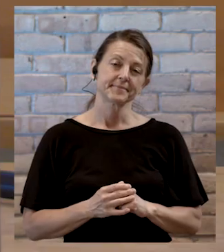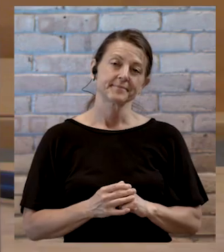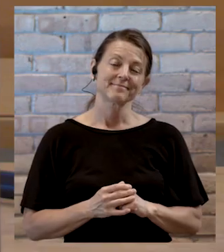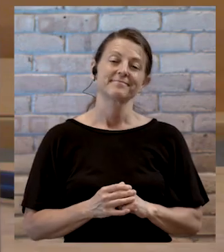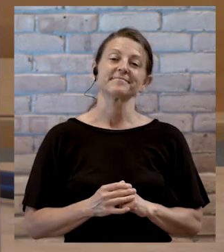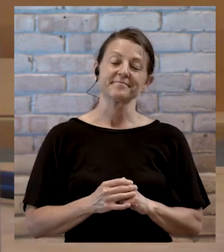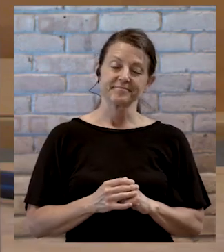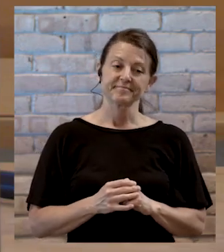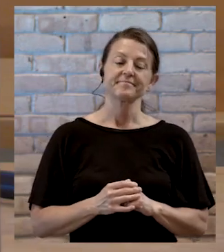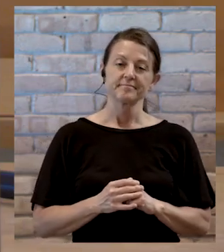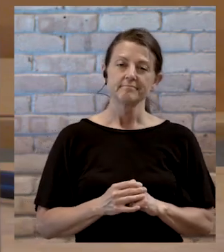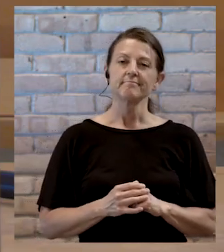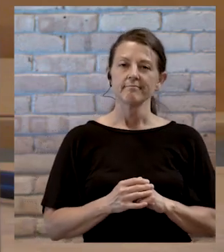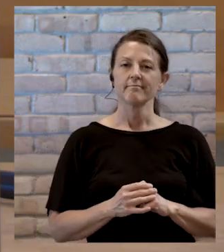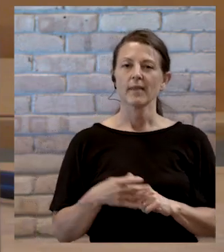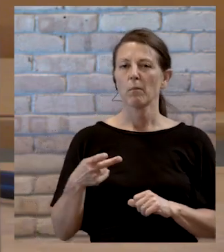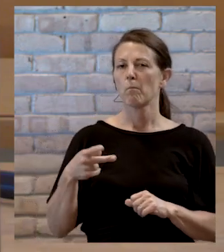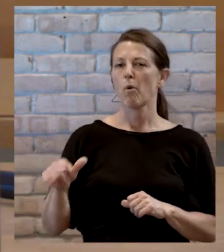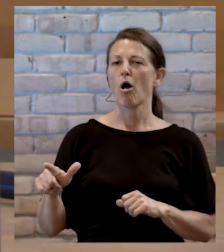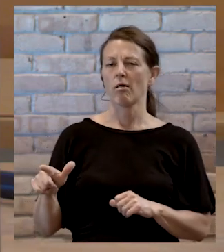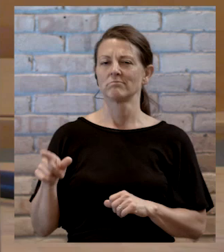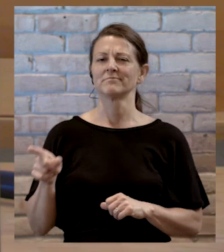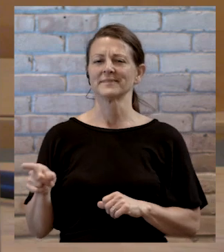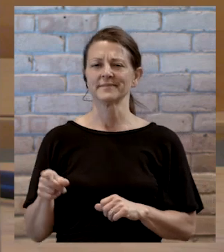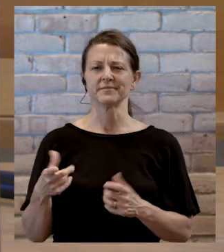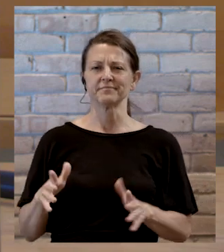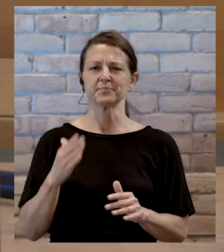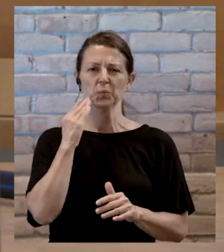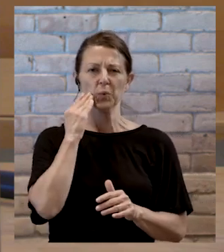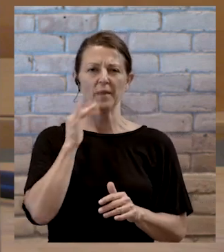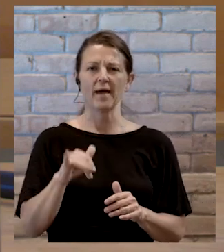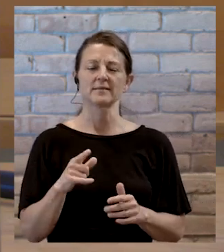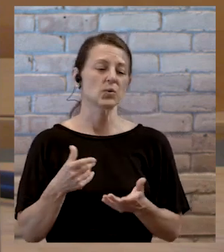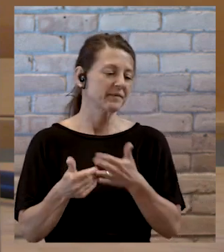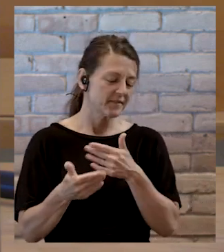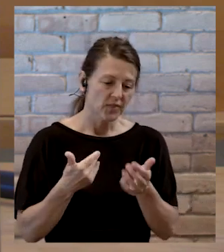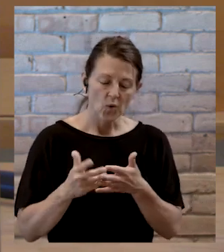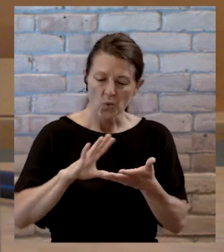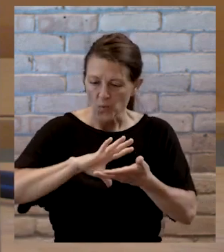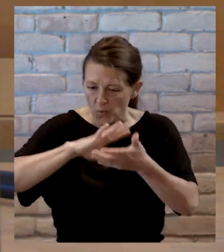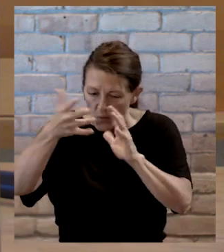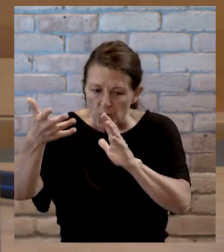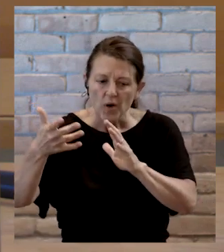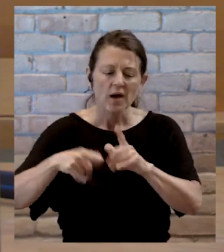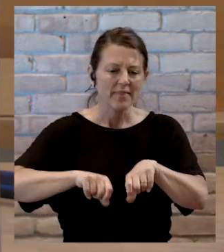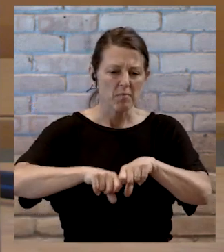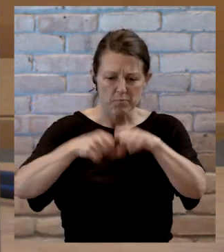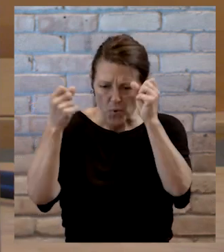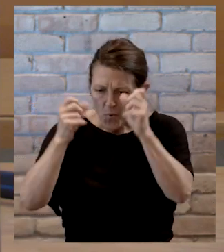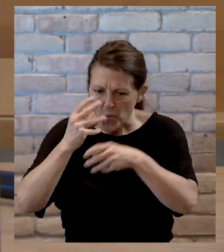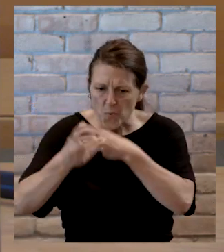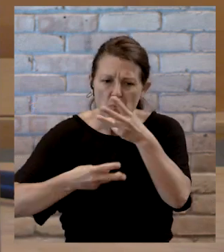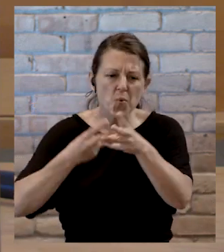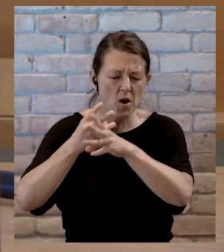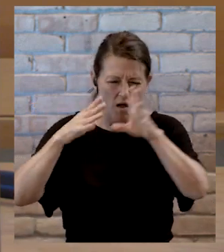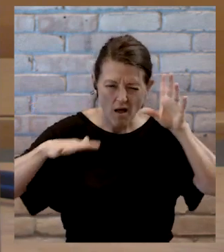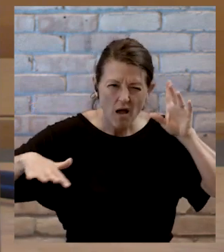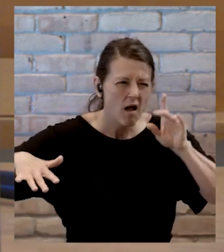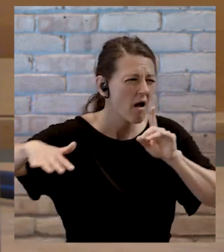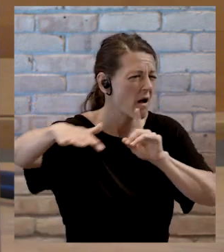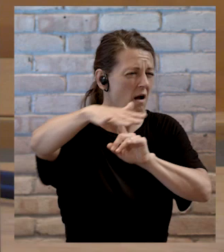That's what the Apostle Paul knew. That in the midst of the chaos, in the midst of the brokenness that was all around him,